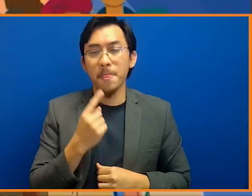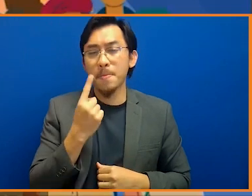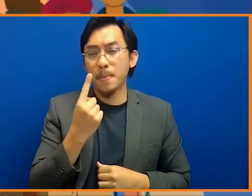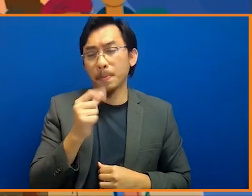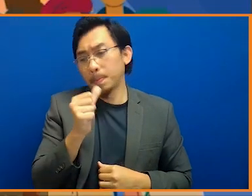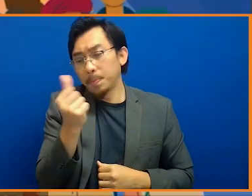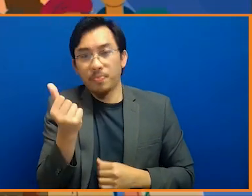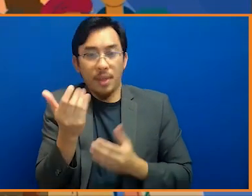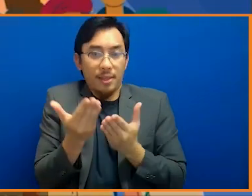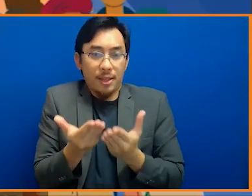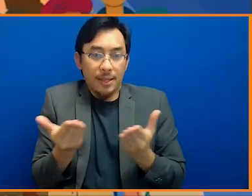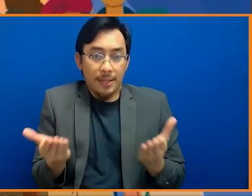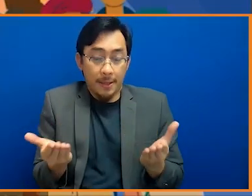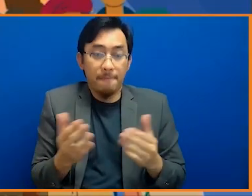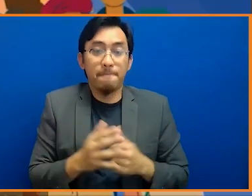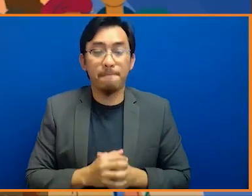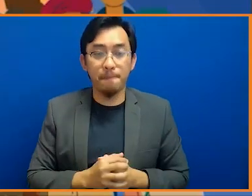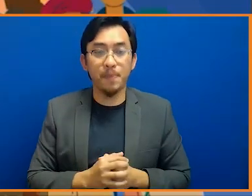One other thing that